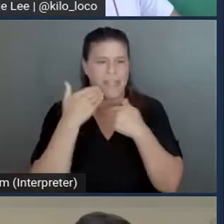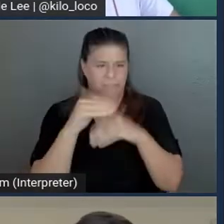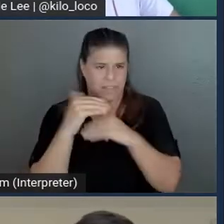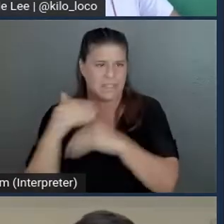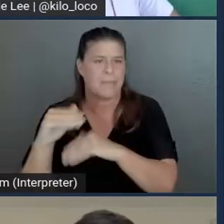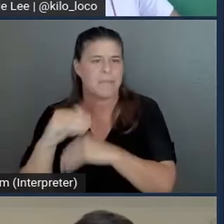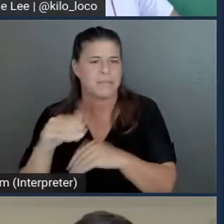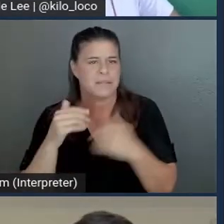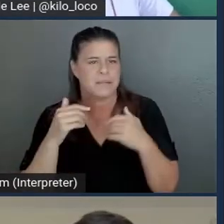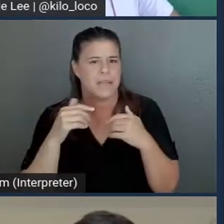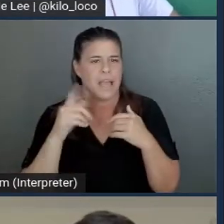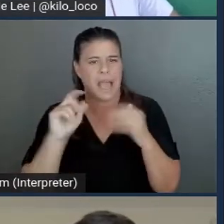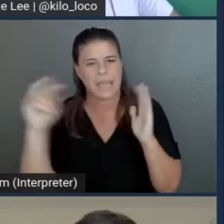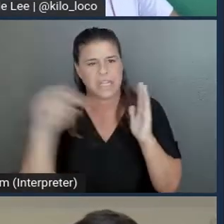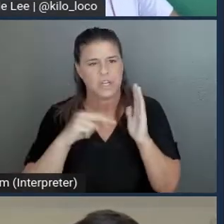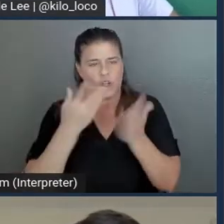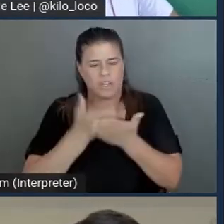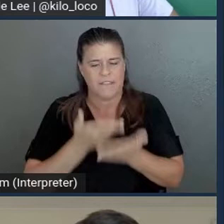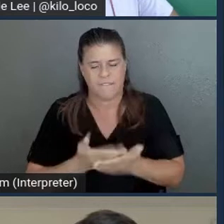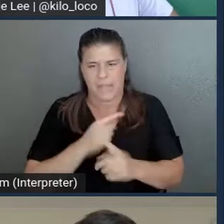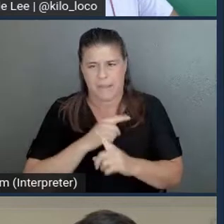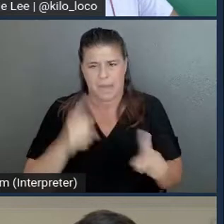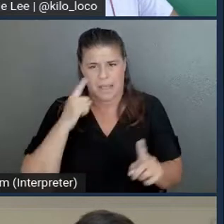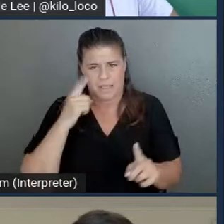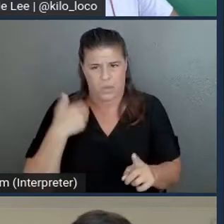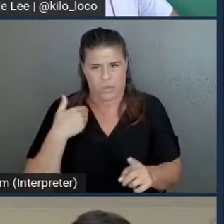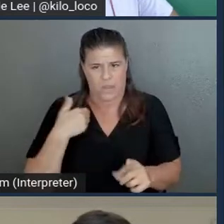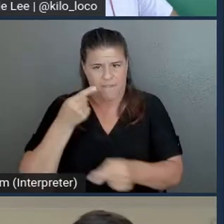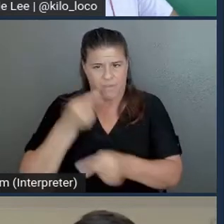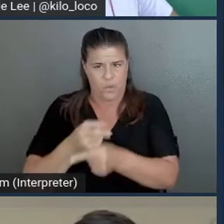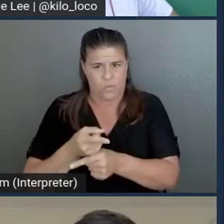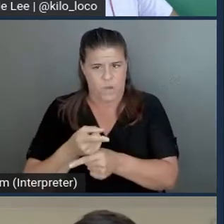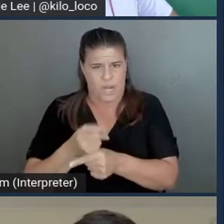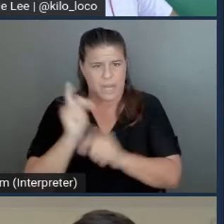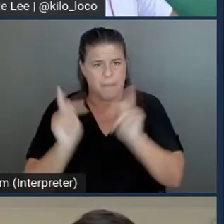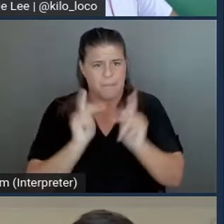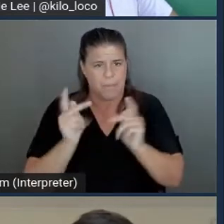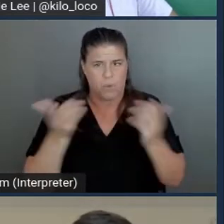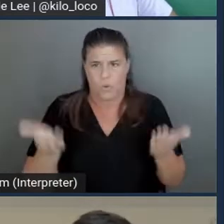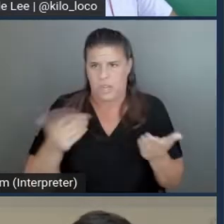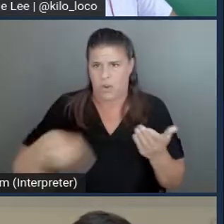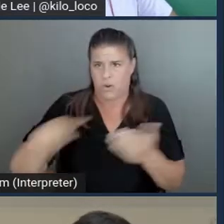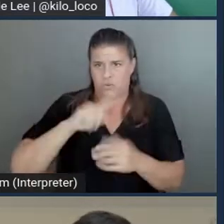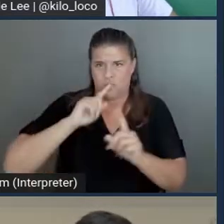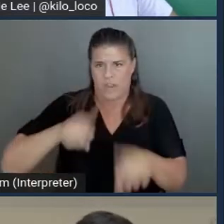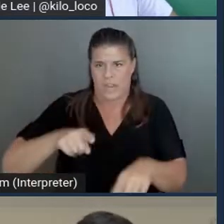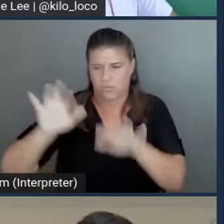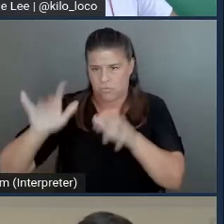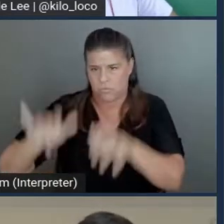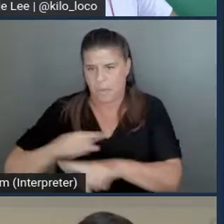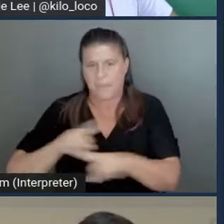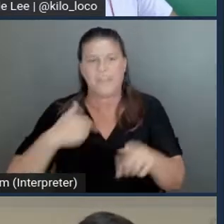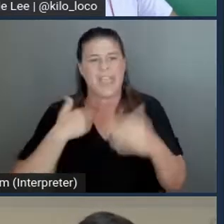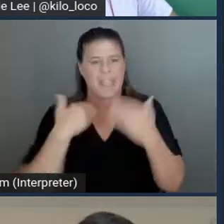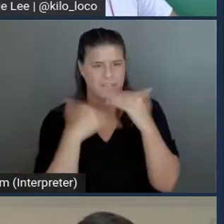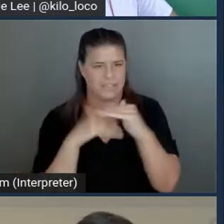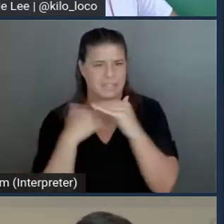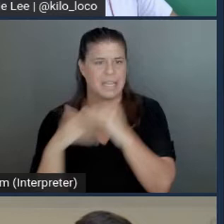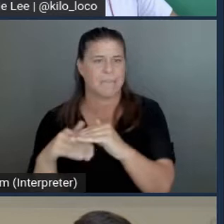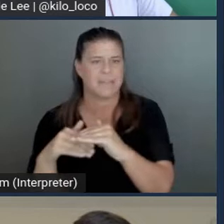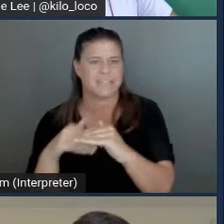I need to check the fact. I think that's we have the right people on the line to put the answer in. There are limits. It's